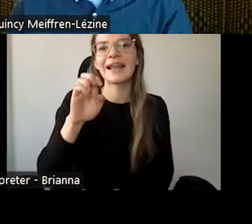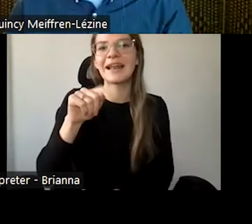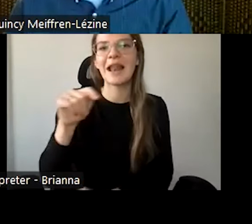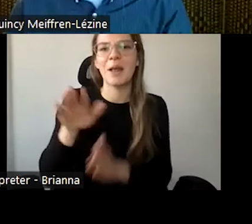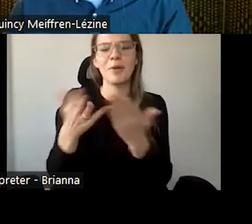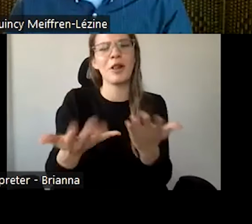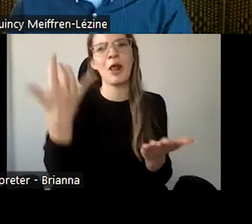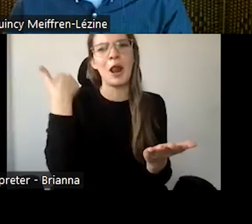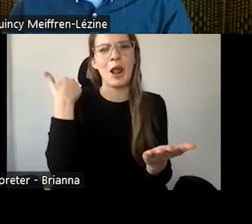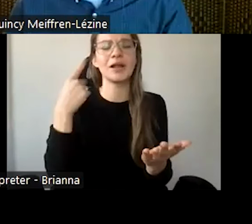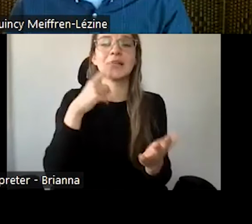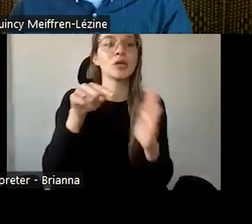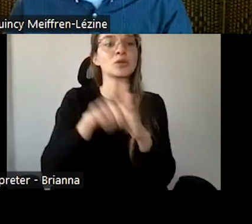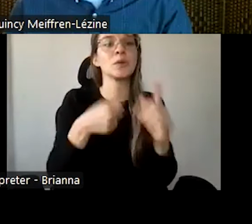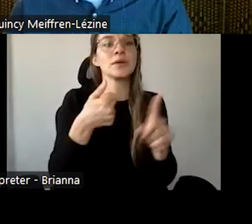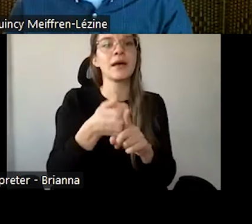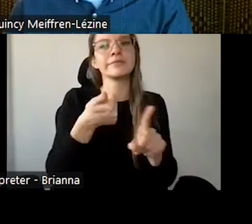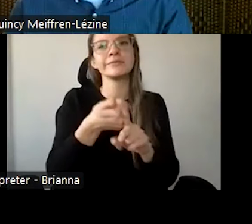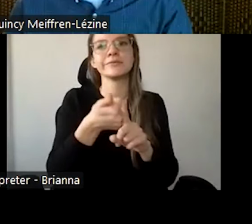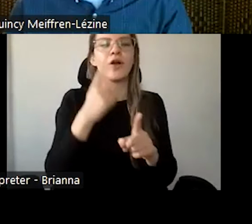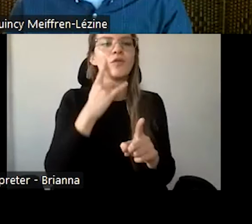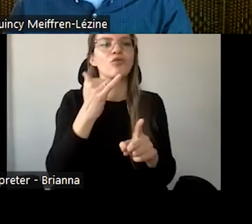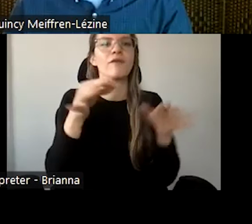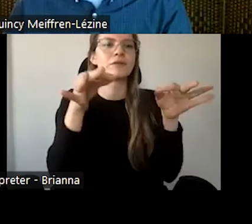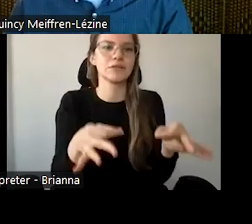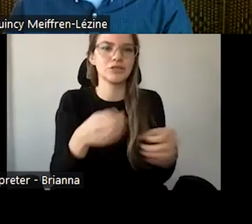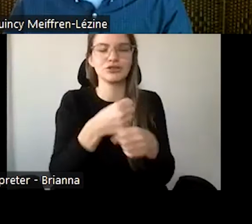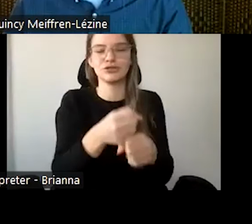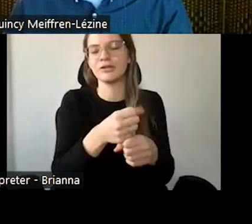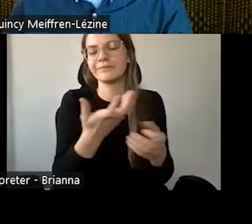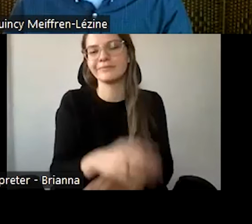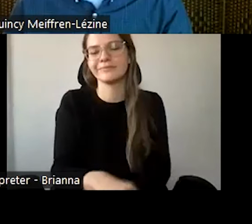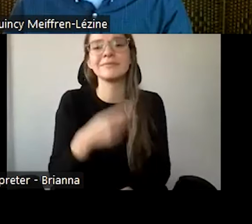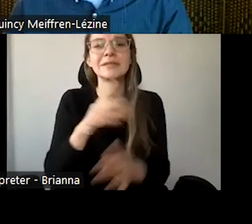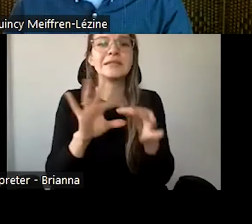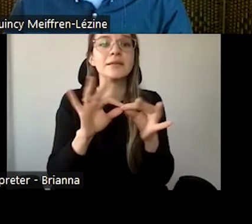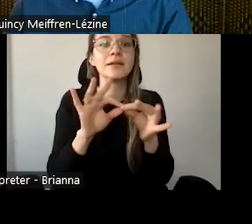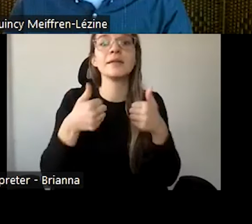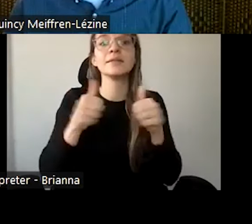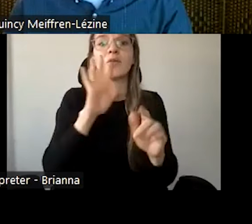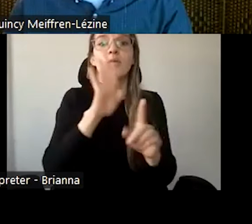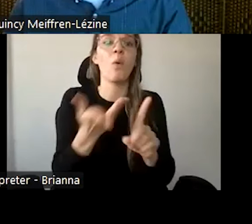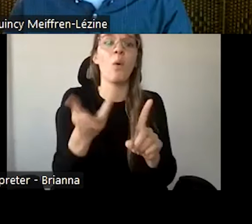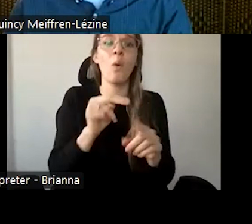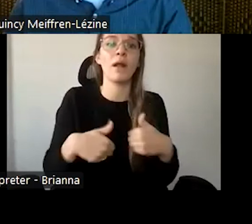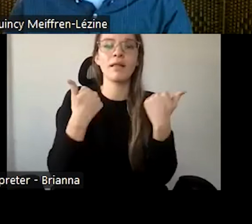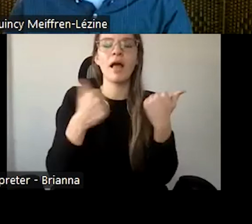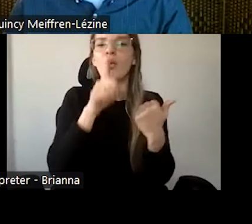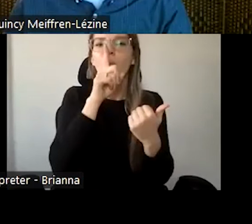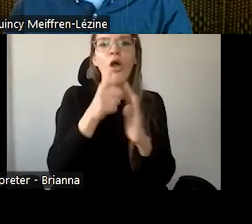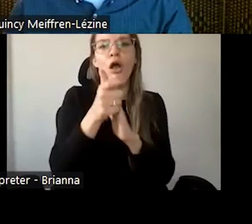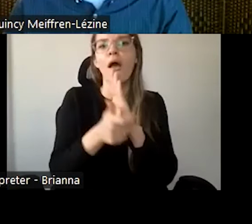Suicide, the Forever Decision, where he said, an attempt on your own life, it doesn't have to automatically or